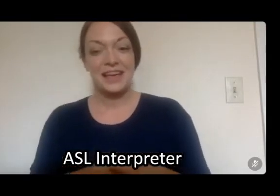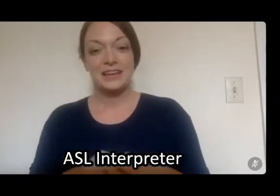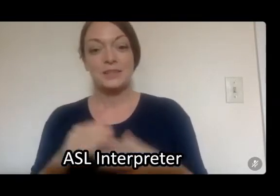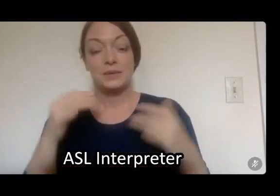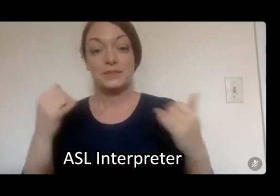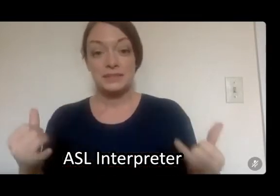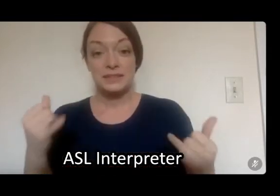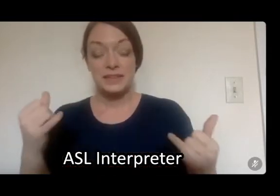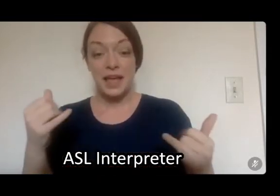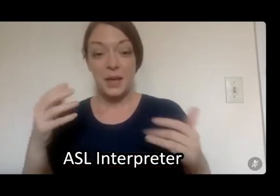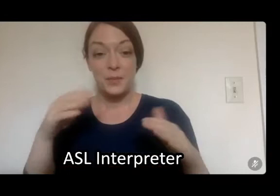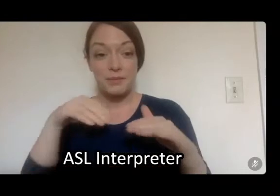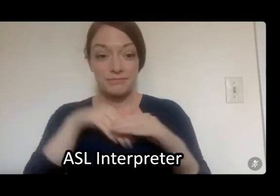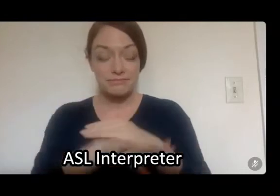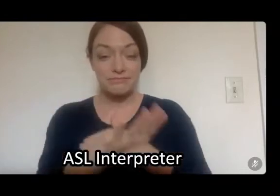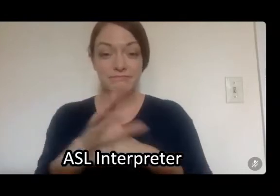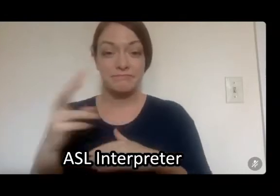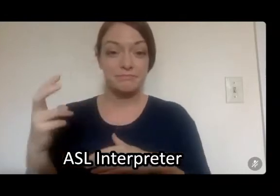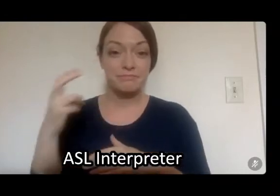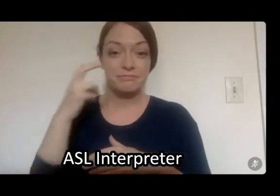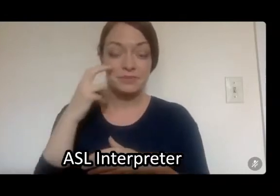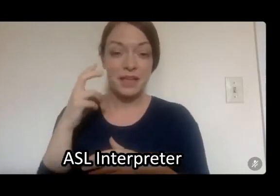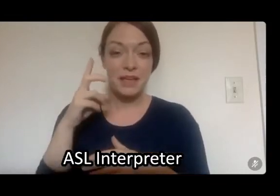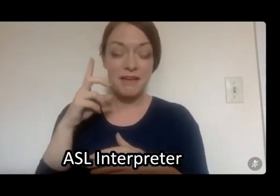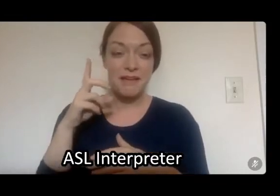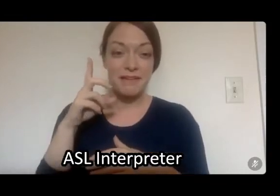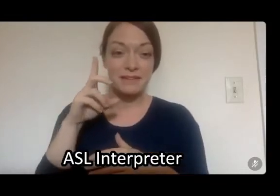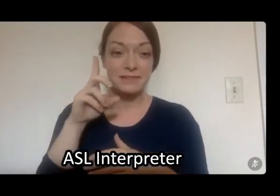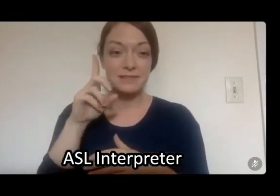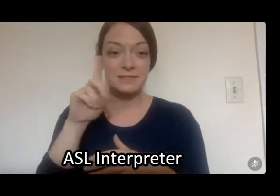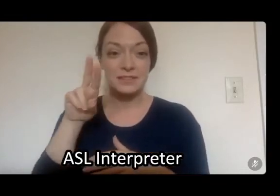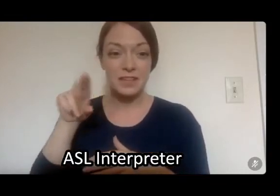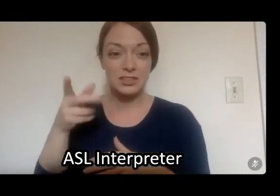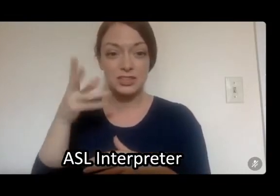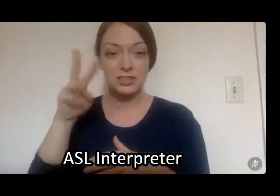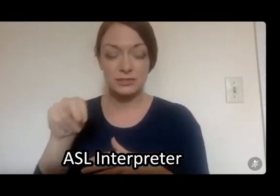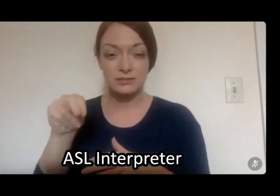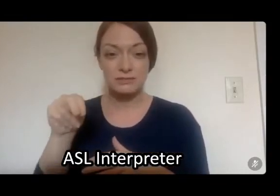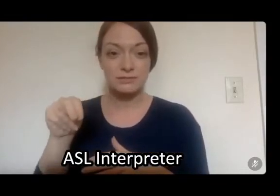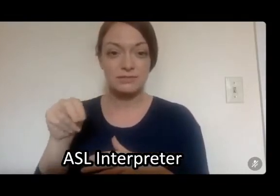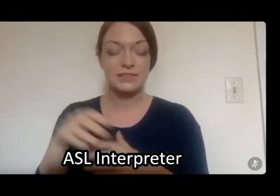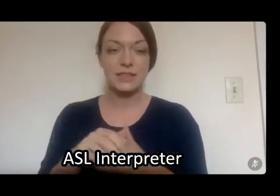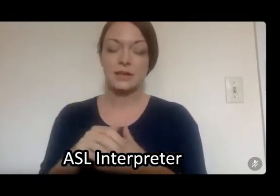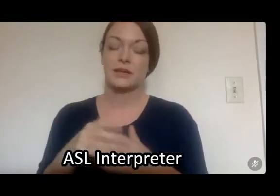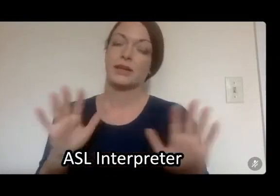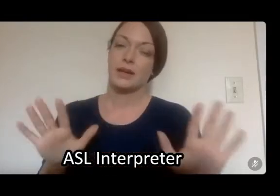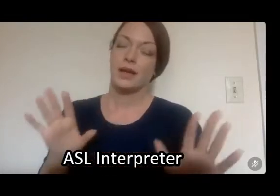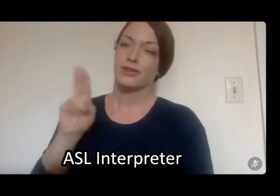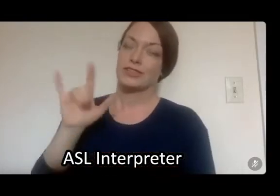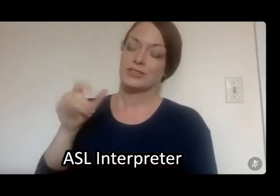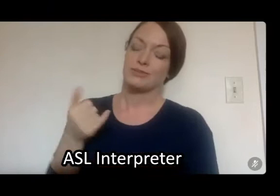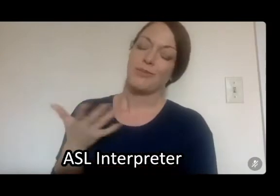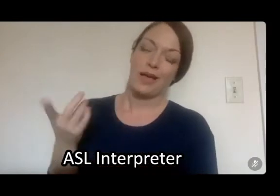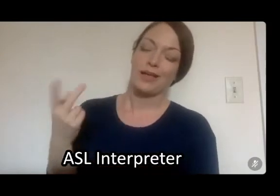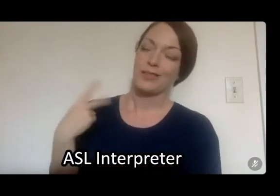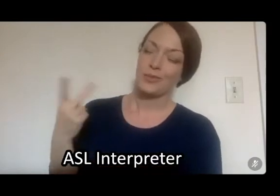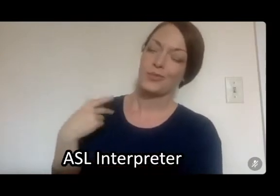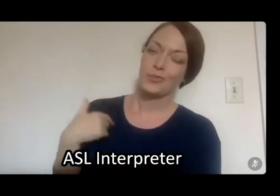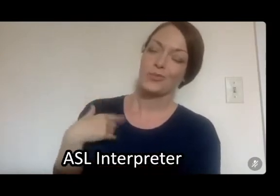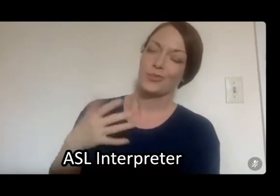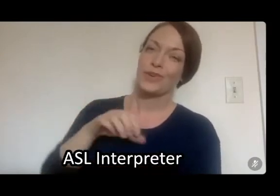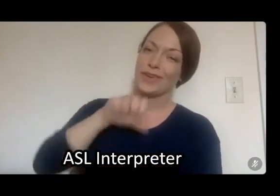Blind Dungeon now. Thank you so much, everyone, for tuning in. Well, we like Carrie Ellen anyway. The other one, I'm not